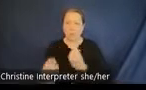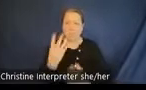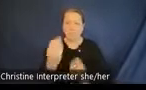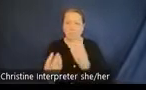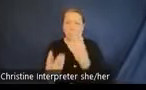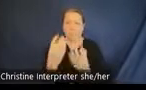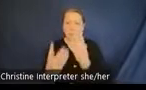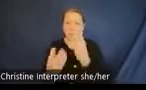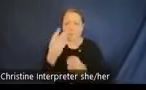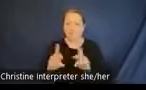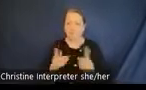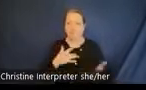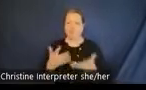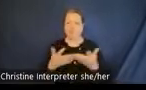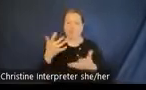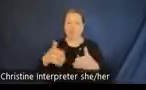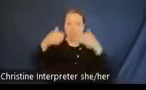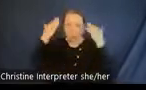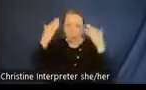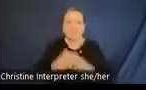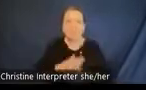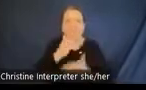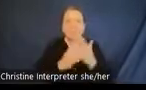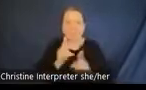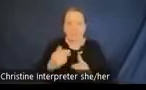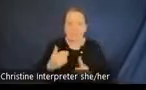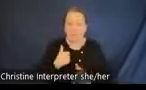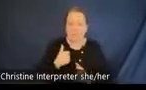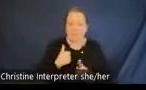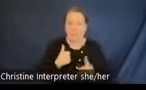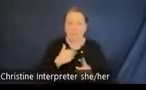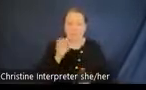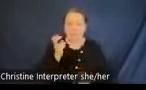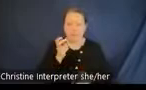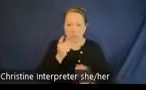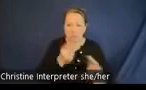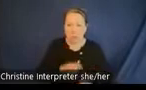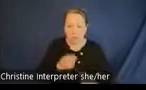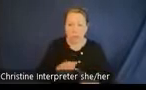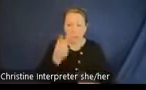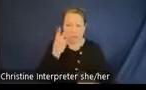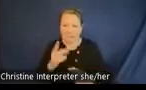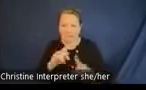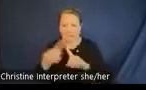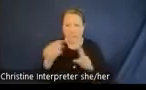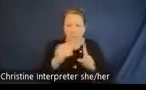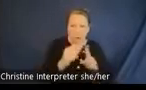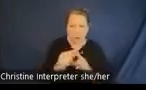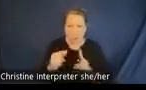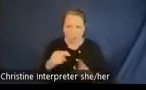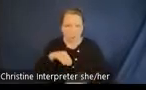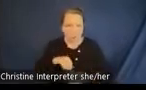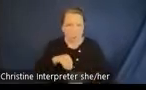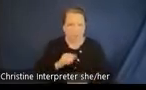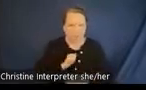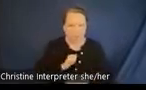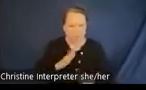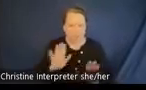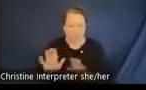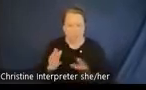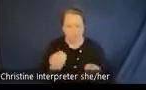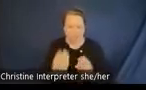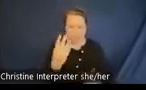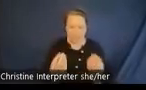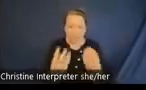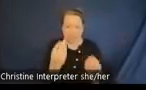have, you know, myself included, difficulties seeing different words popping up at different times. Screen readers also will